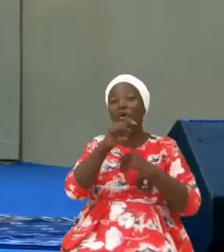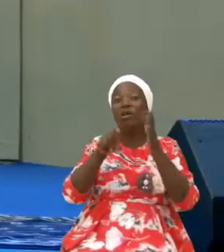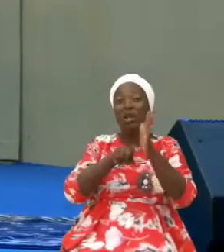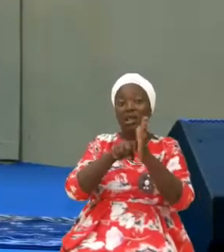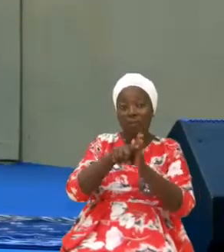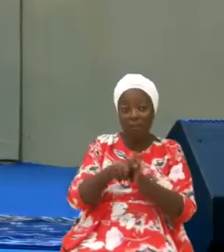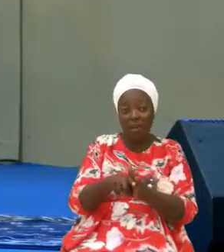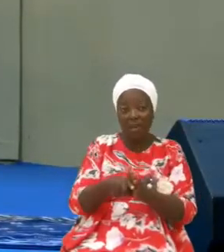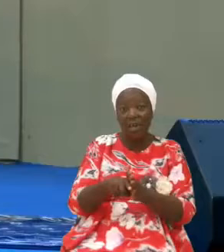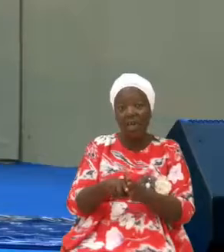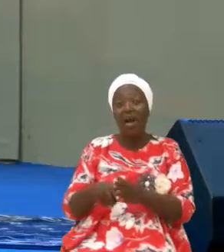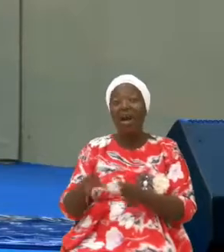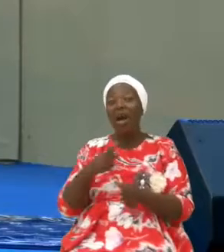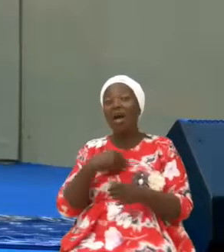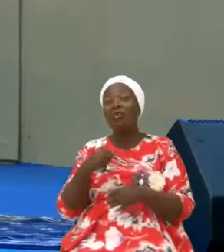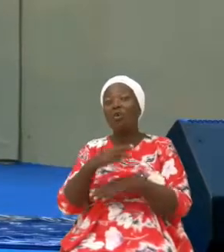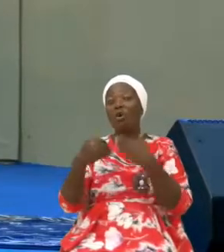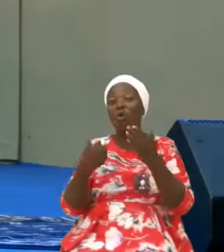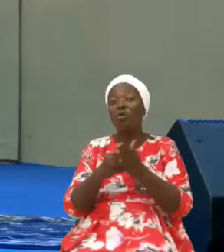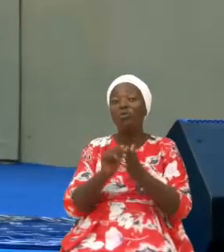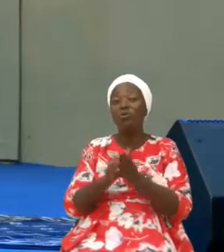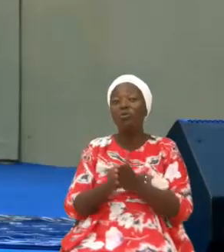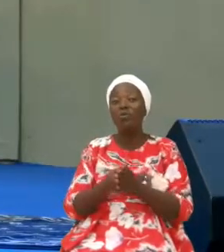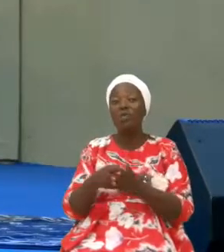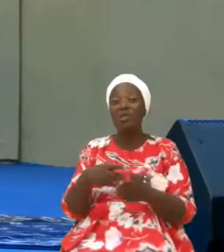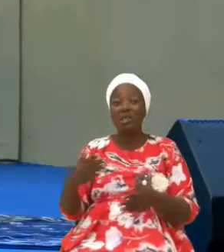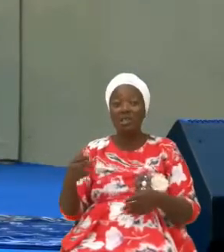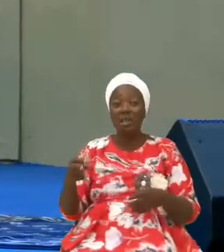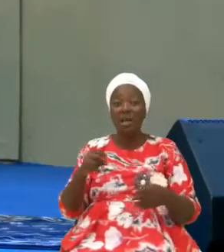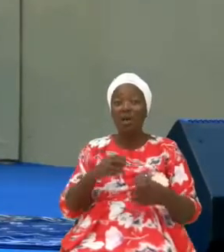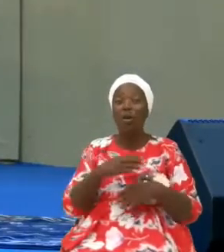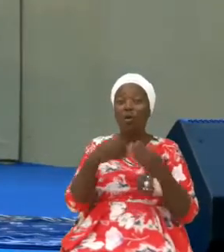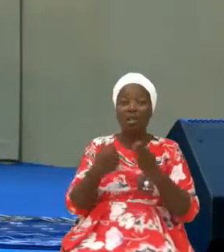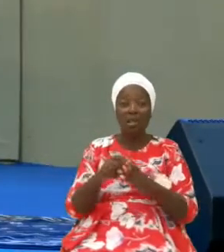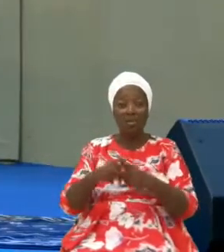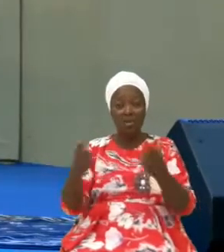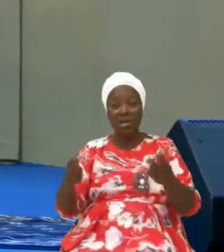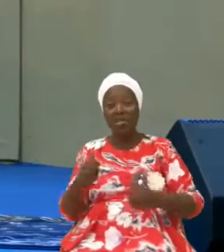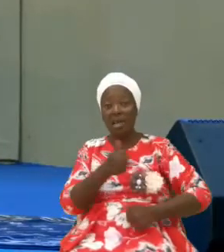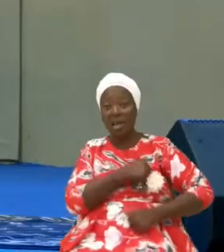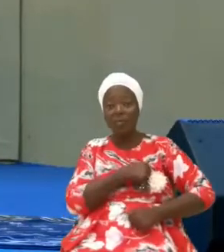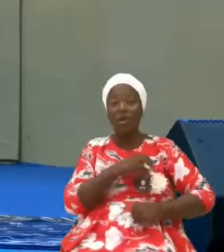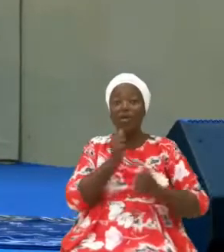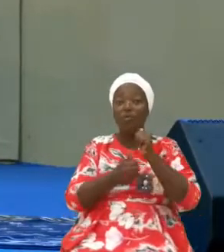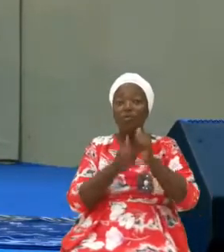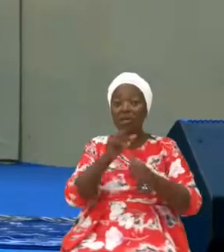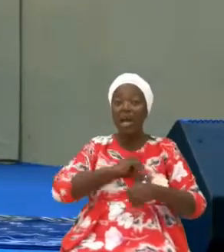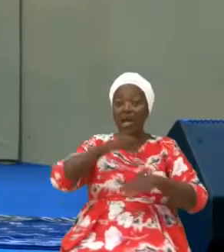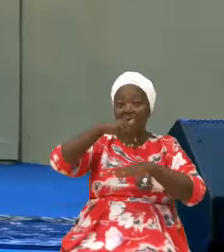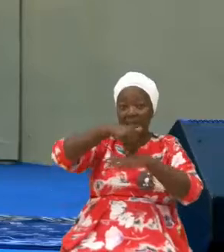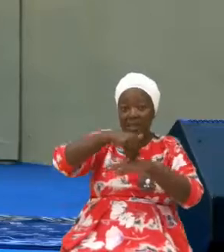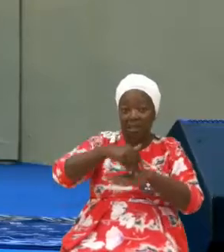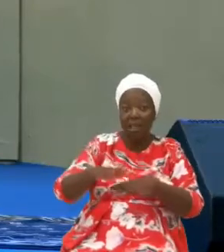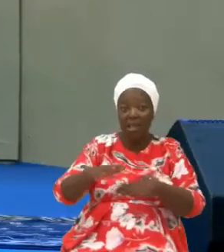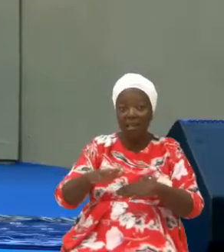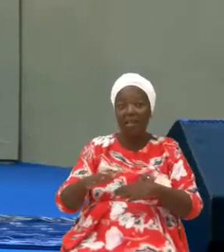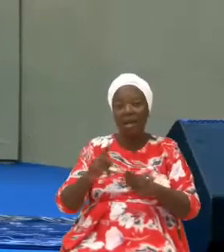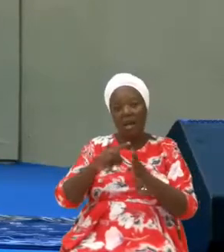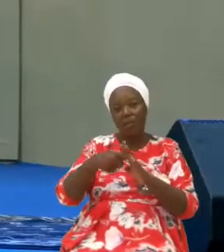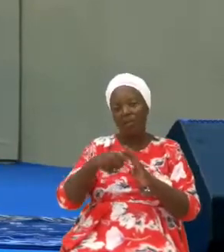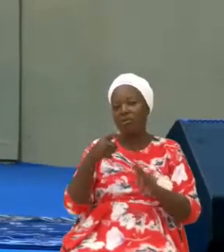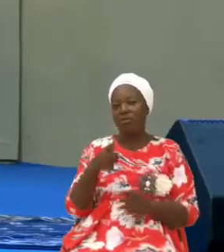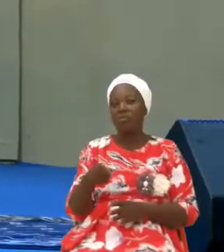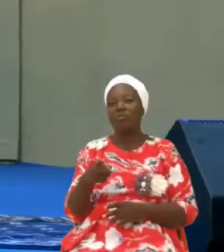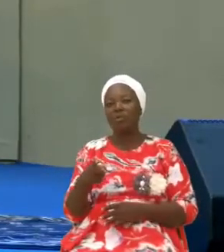eaten, the cankerworm, the caterpillar, and the palmer worm, my great army, which